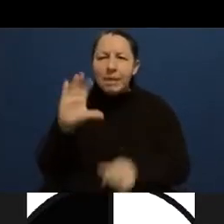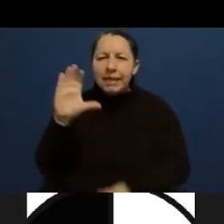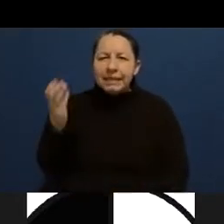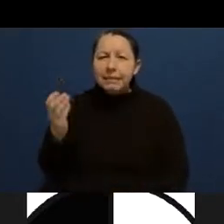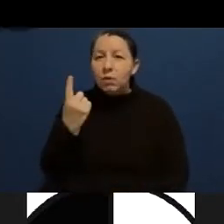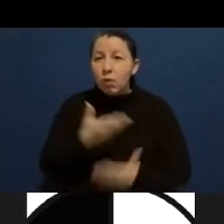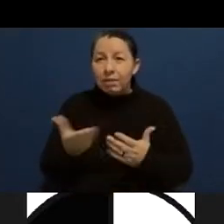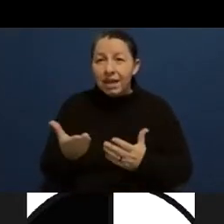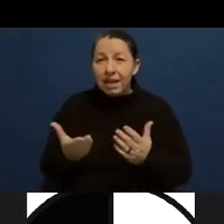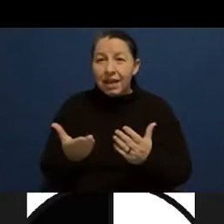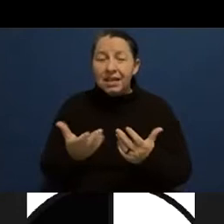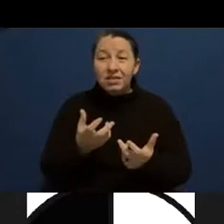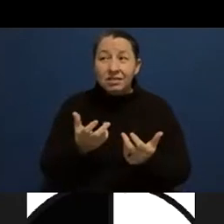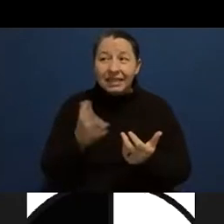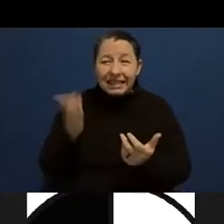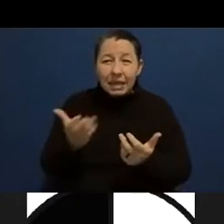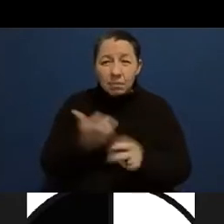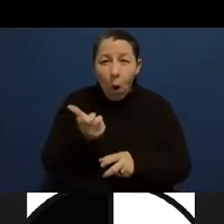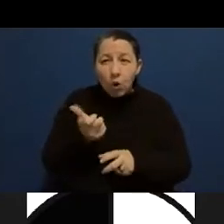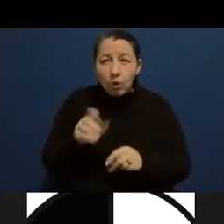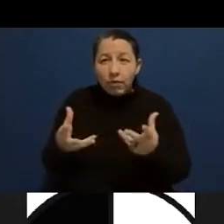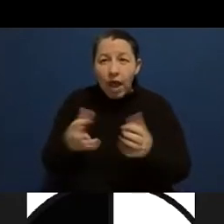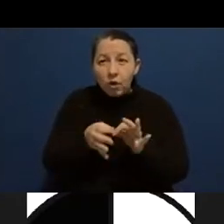provide interpretation for are some of those,